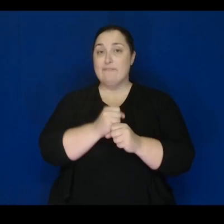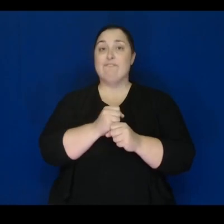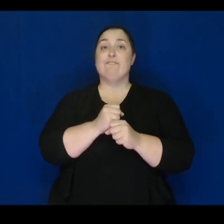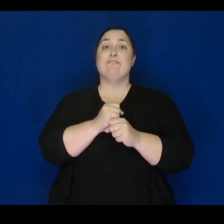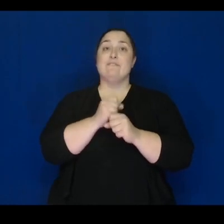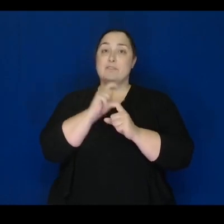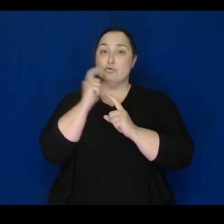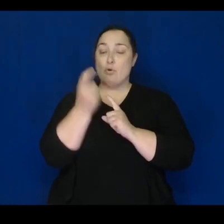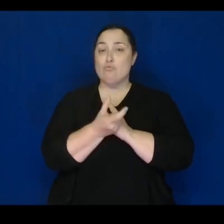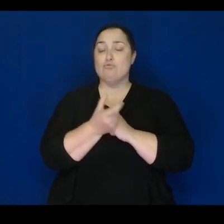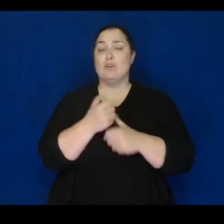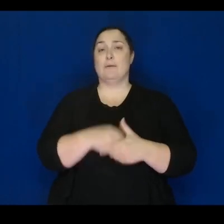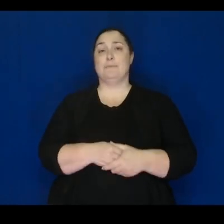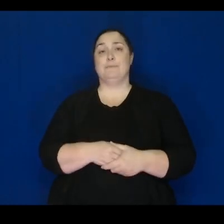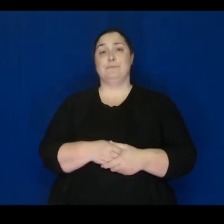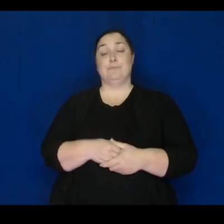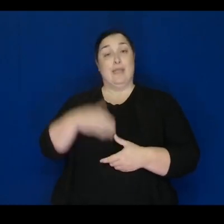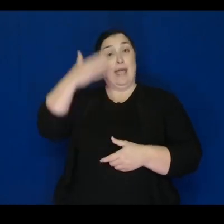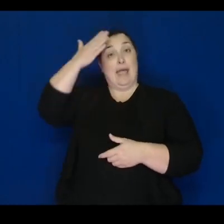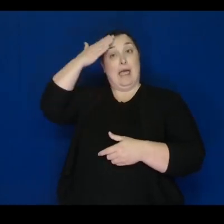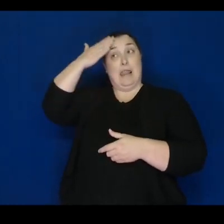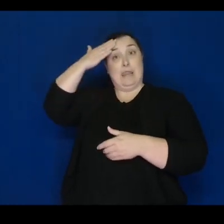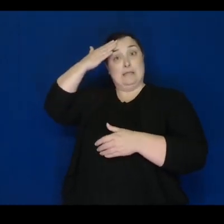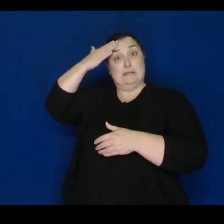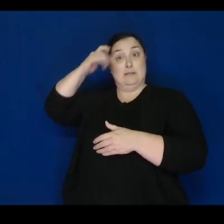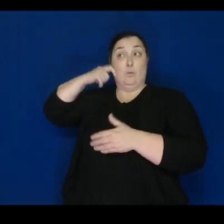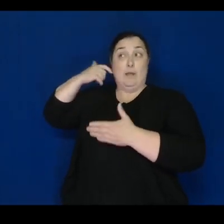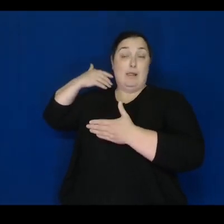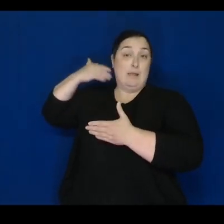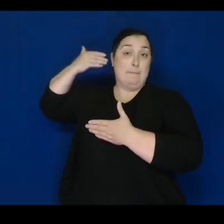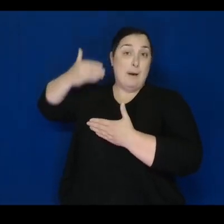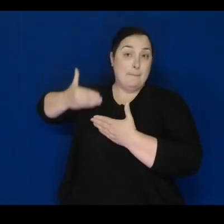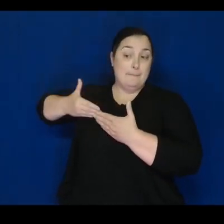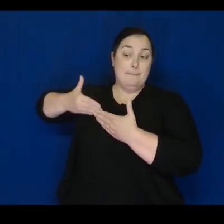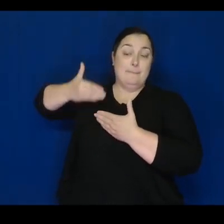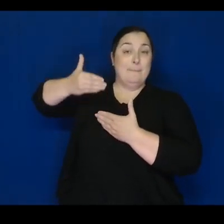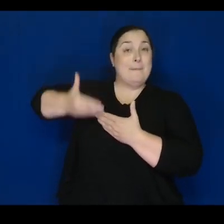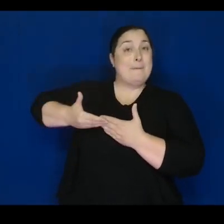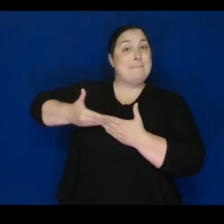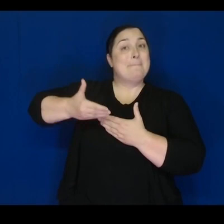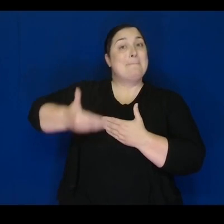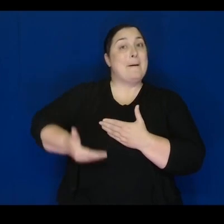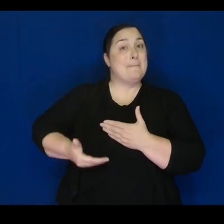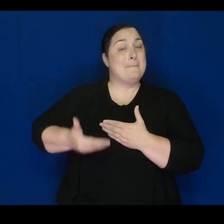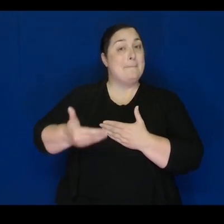And we know that elders pass these stories on to younger generations